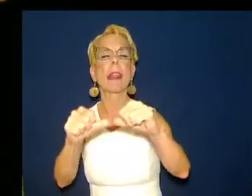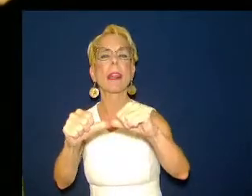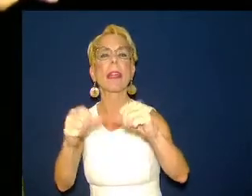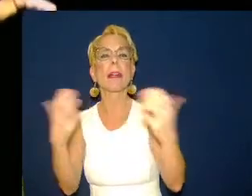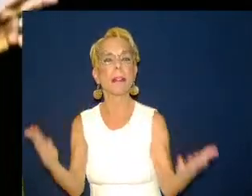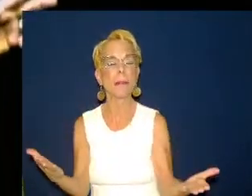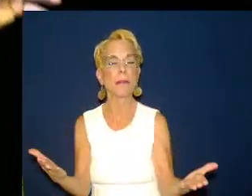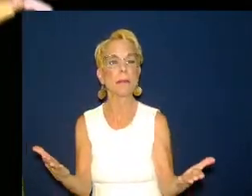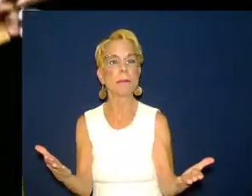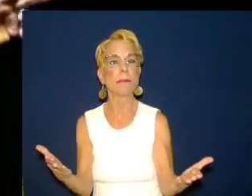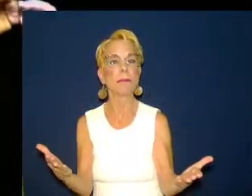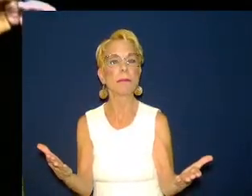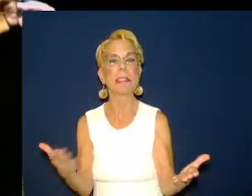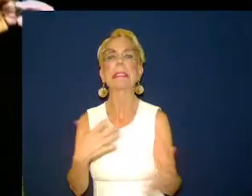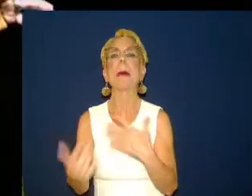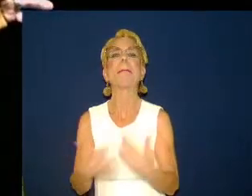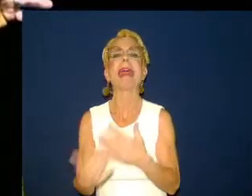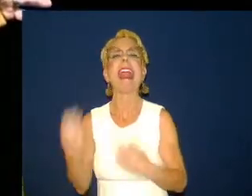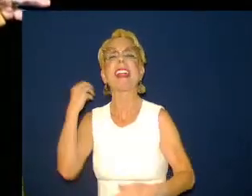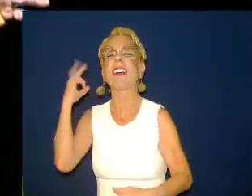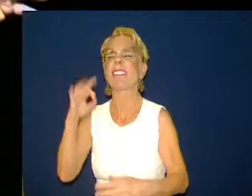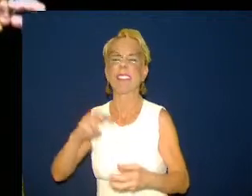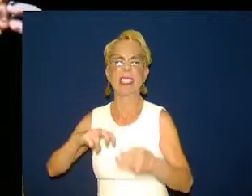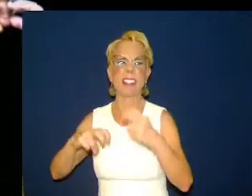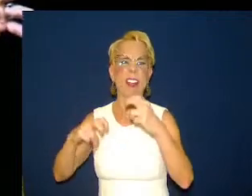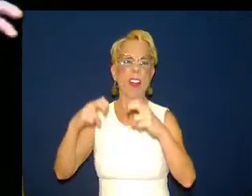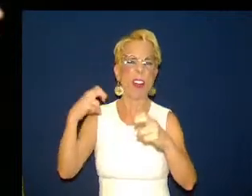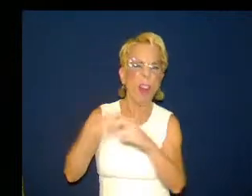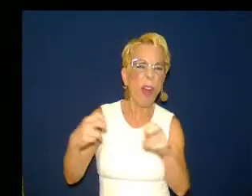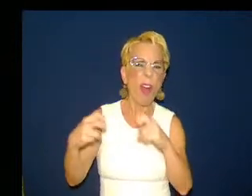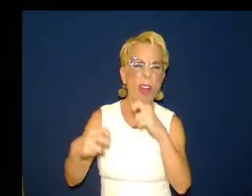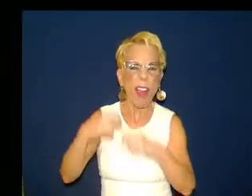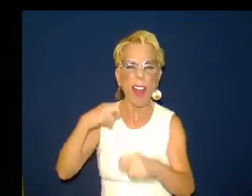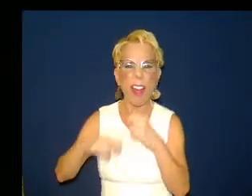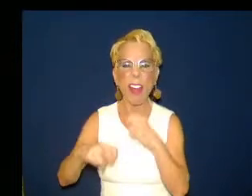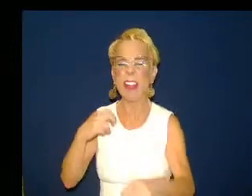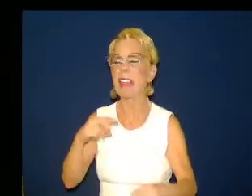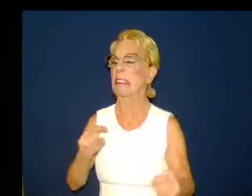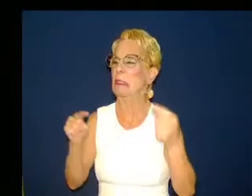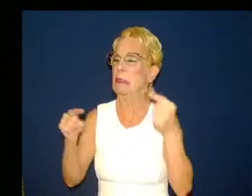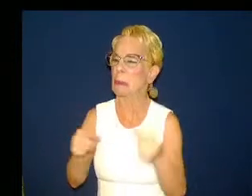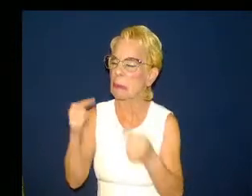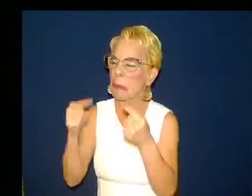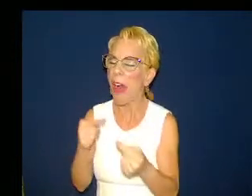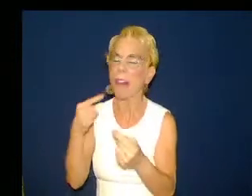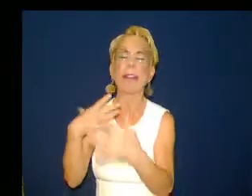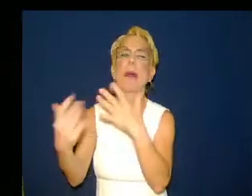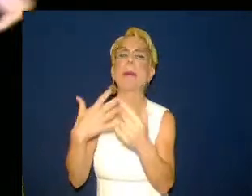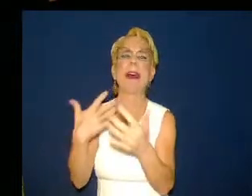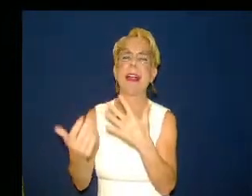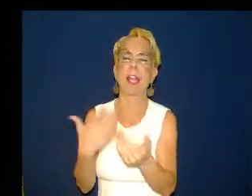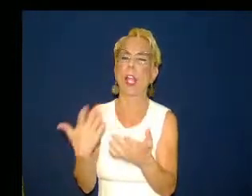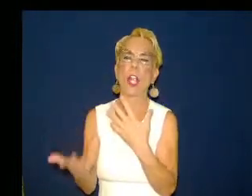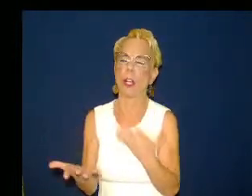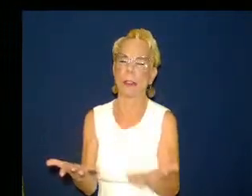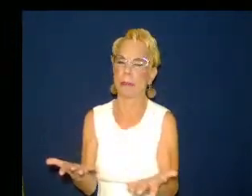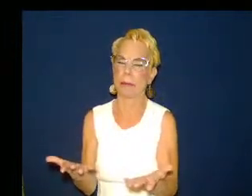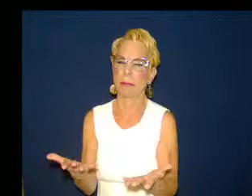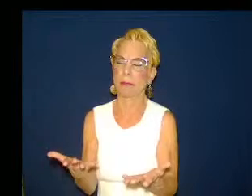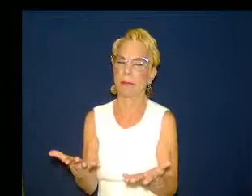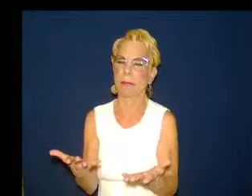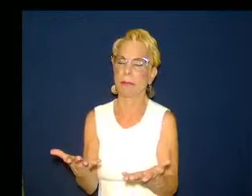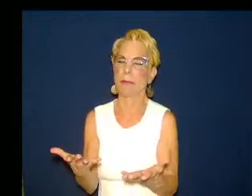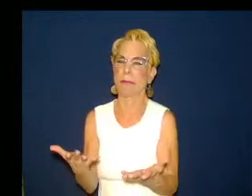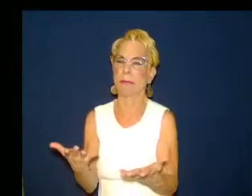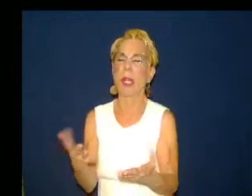something despite difficulty or delay in achieving success. In other words, check this out,